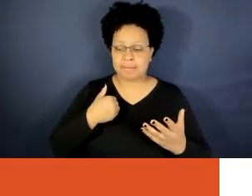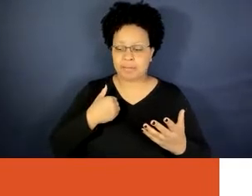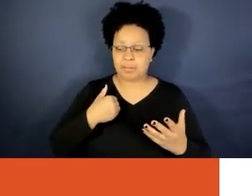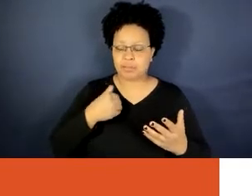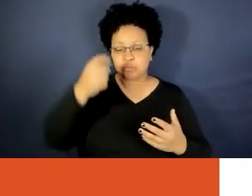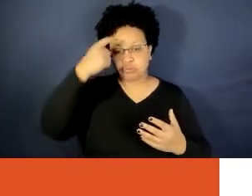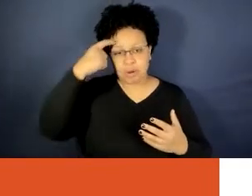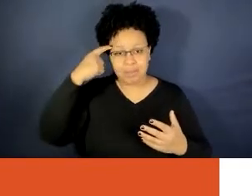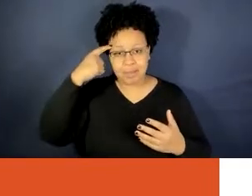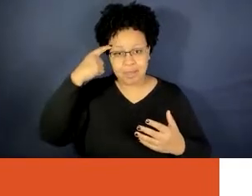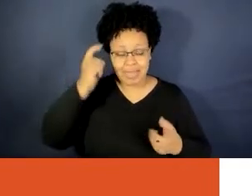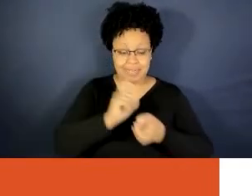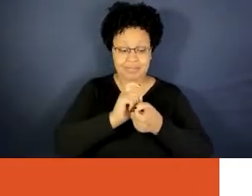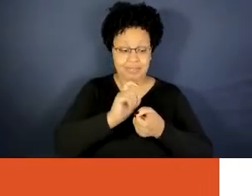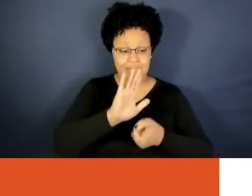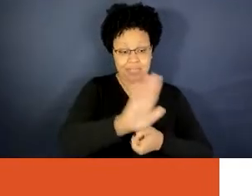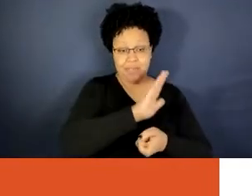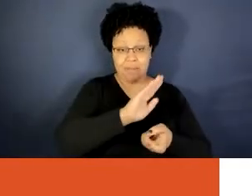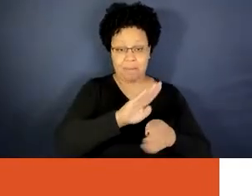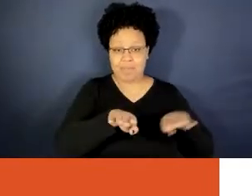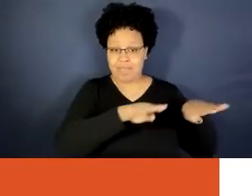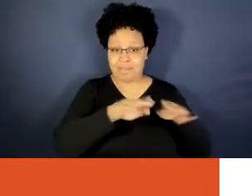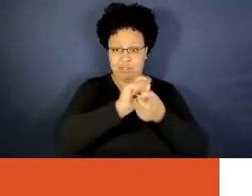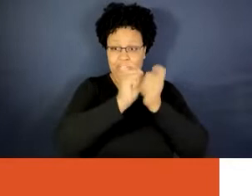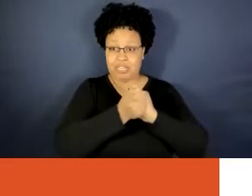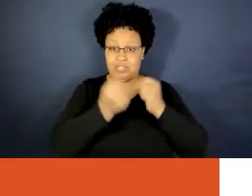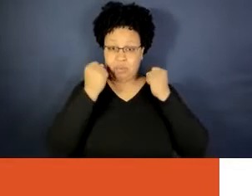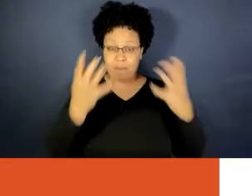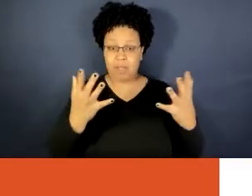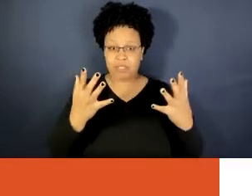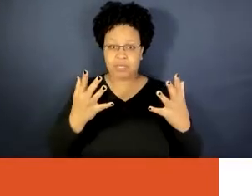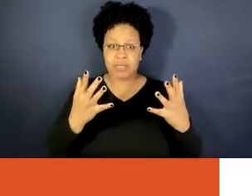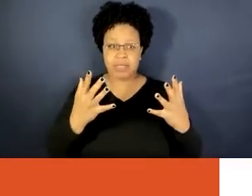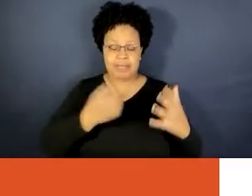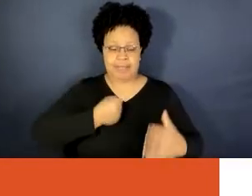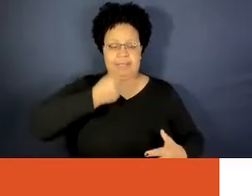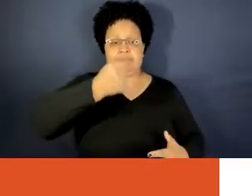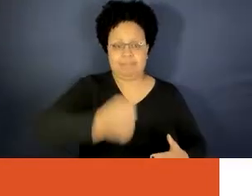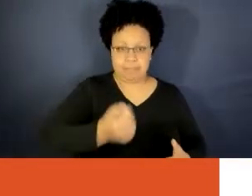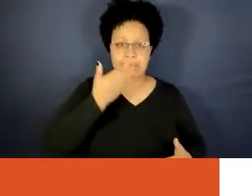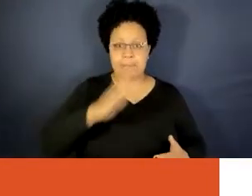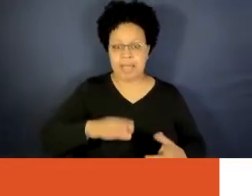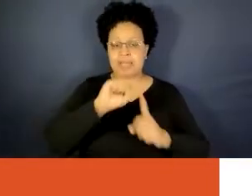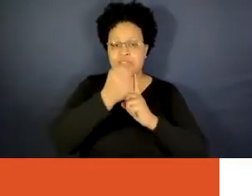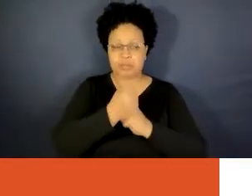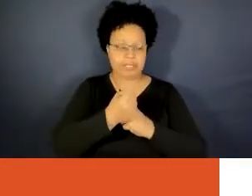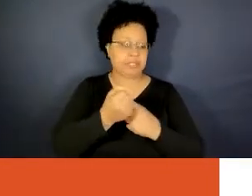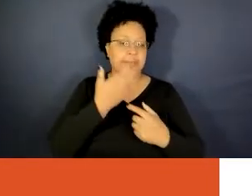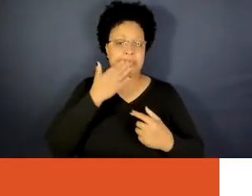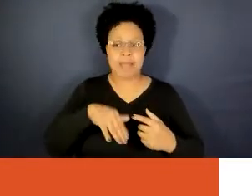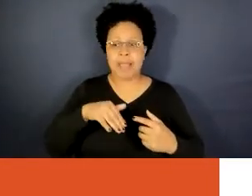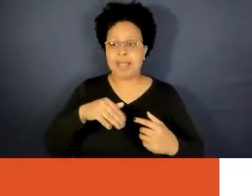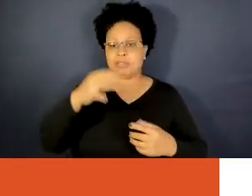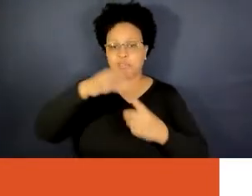behavior so bad to where it puts them into bad situations where they make bad choices. They may end up in